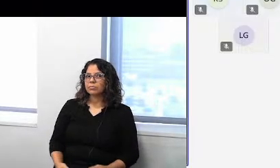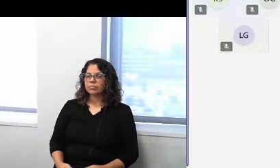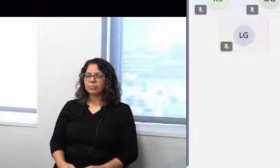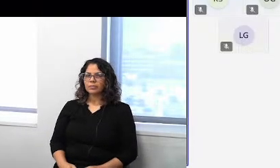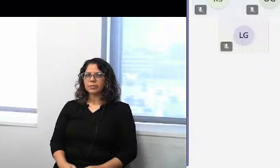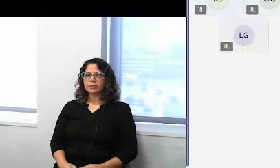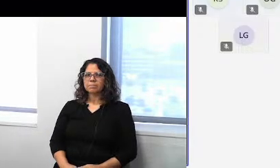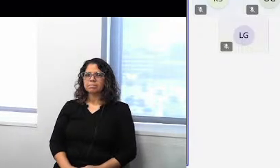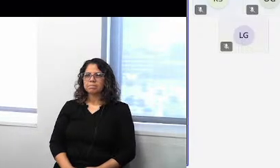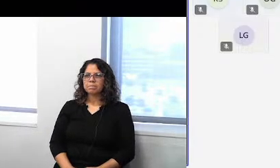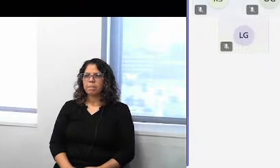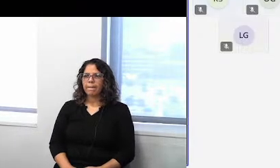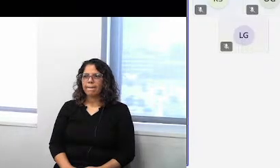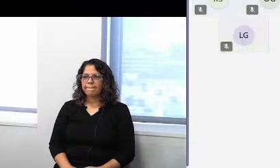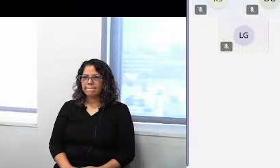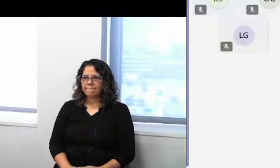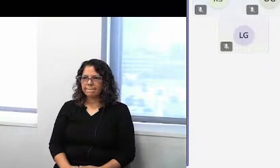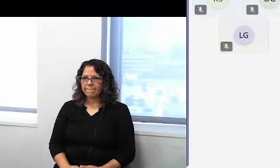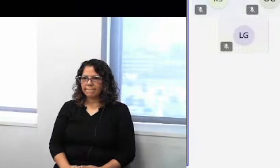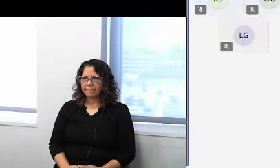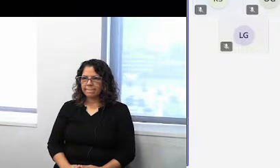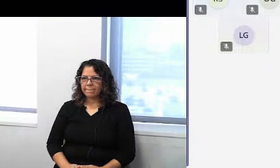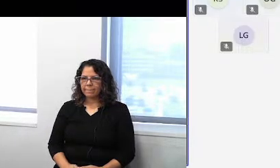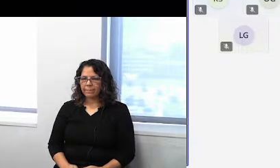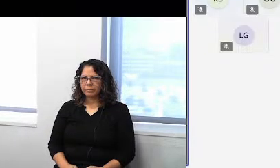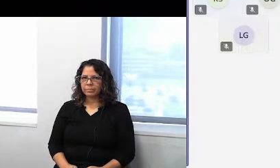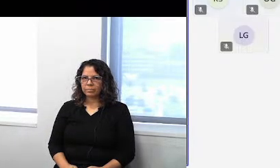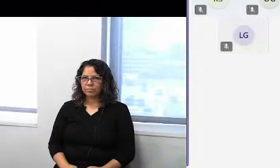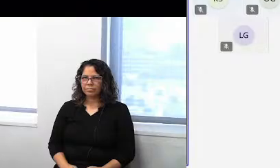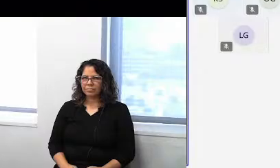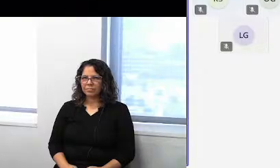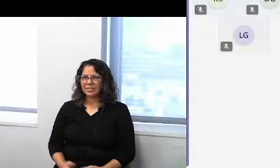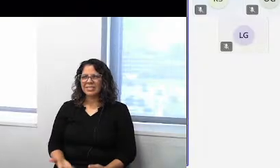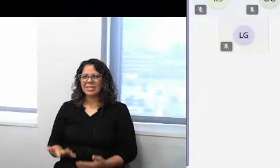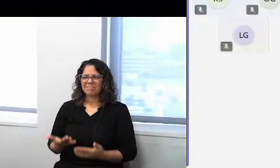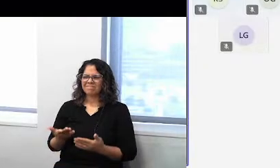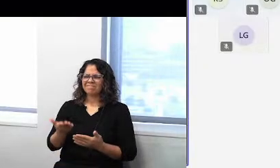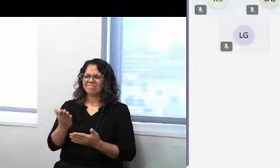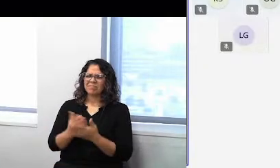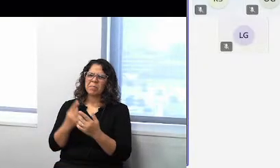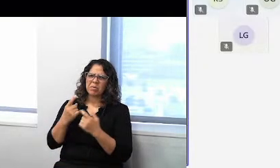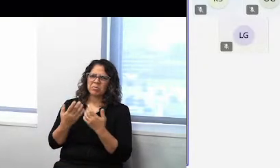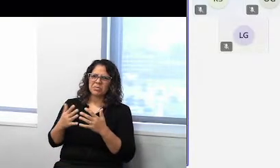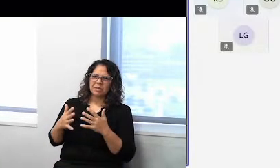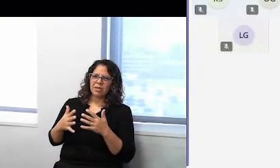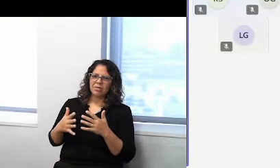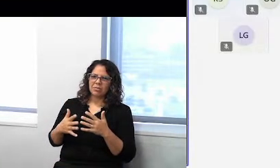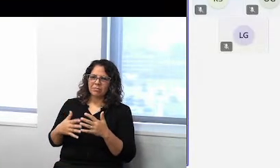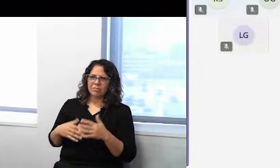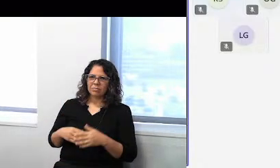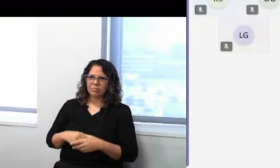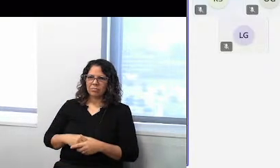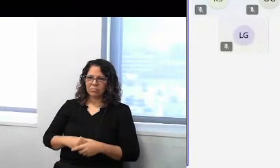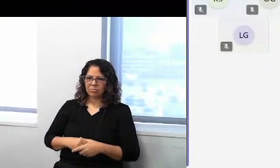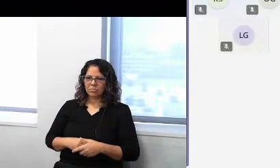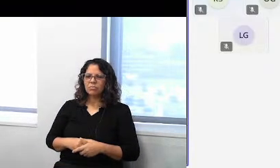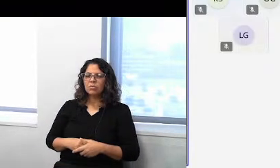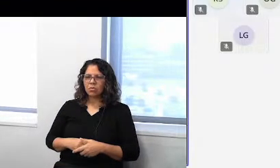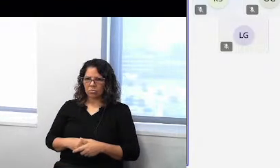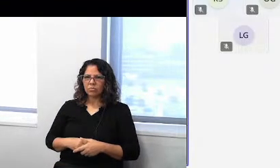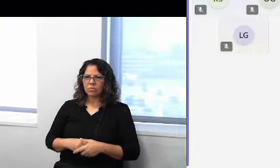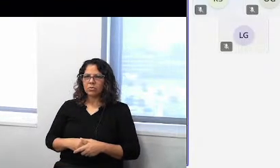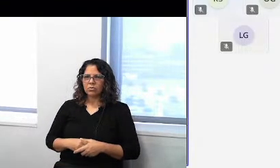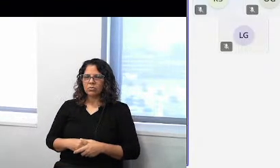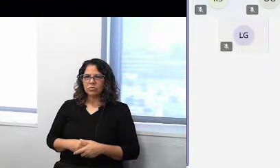Just some of them have already been asked. If you just give me Of a course, second, I because I understand need, that. I'm slow. No, you're not slow. And I don't want to get,